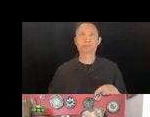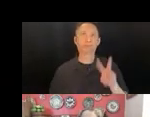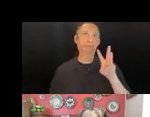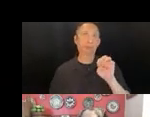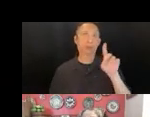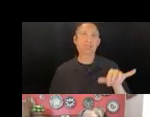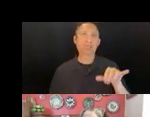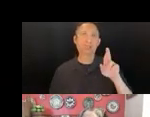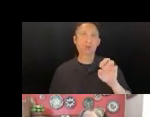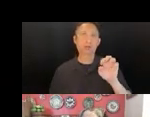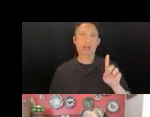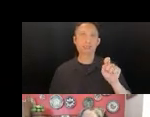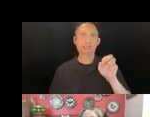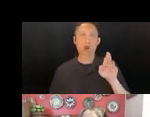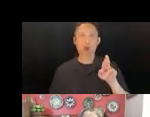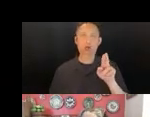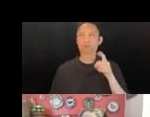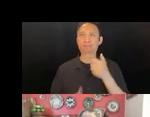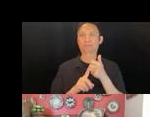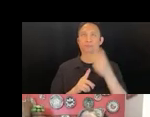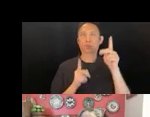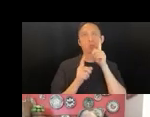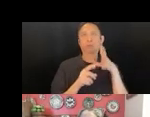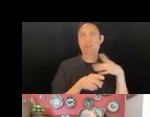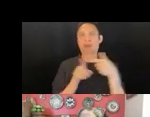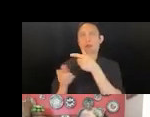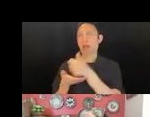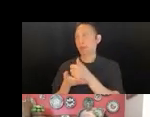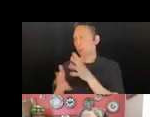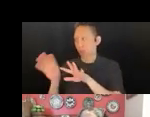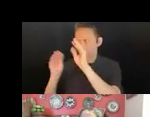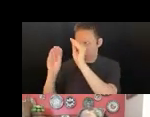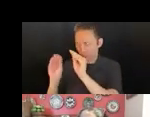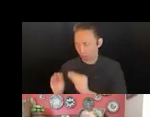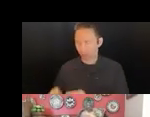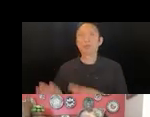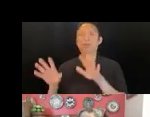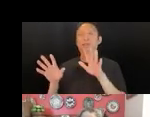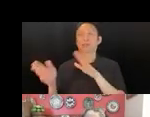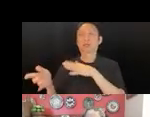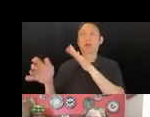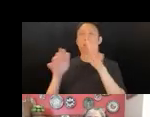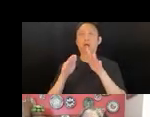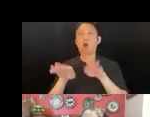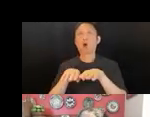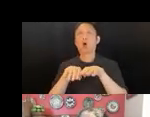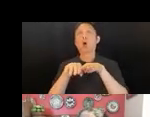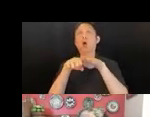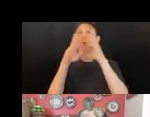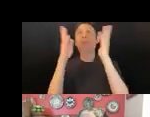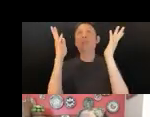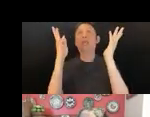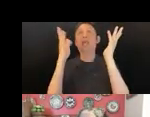featured kind of installing the show and details from the work. Then comes the opening and the curtain rises, right?